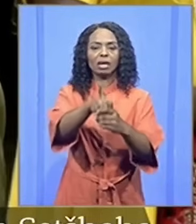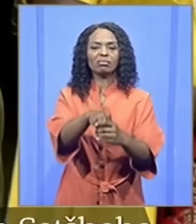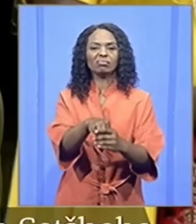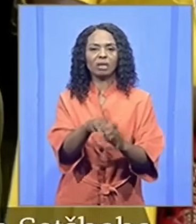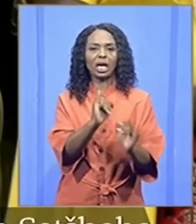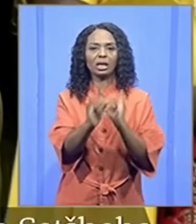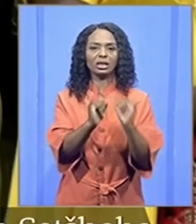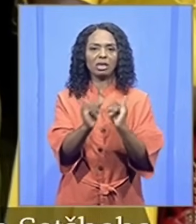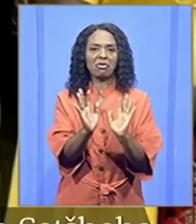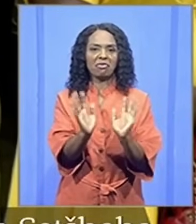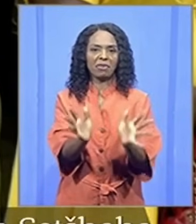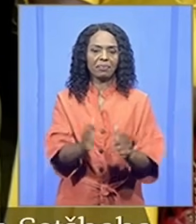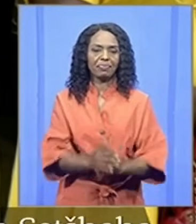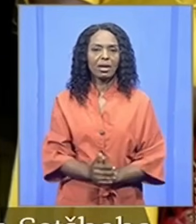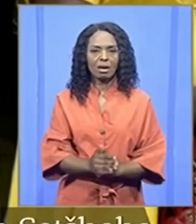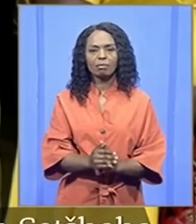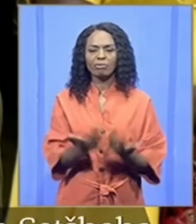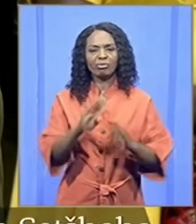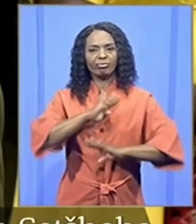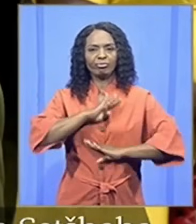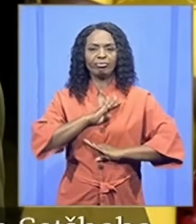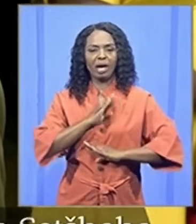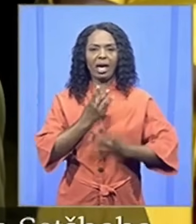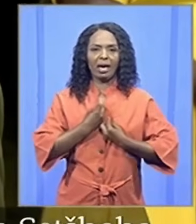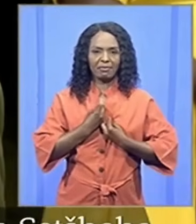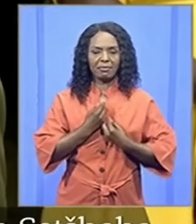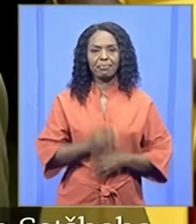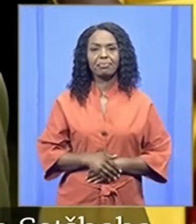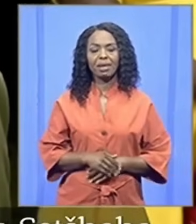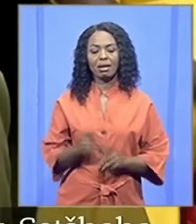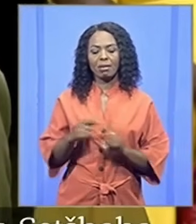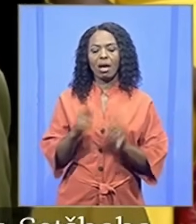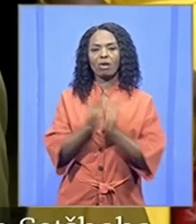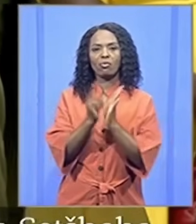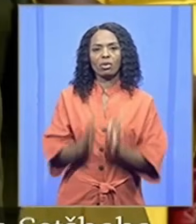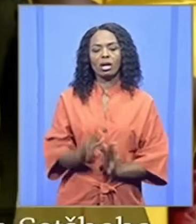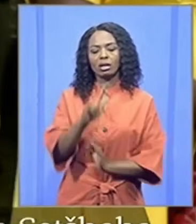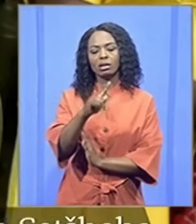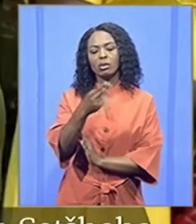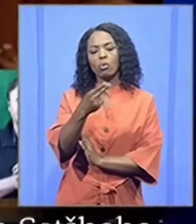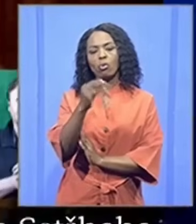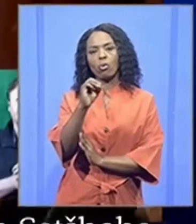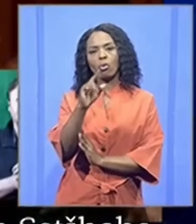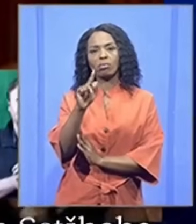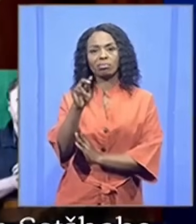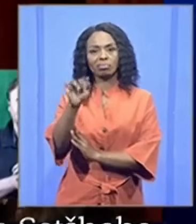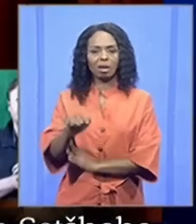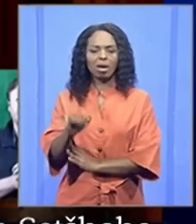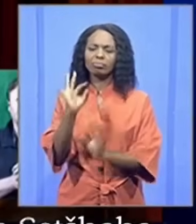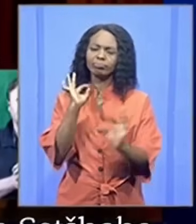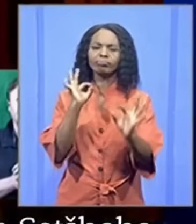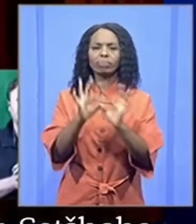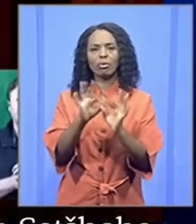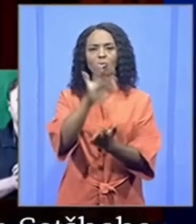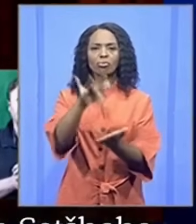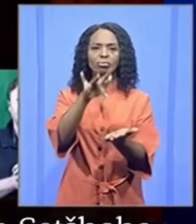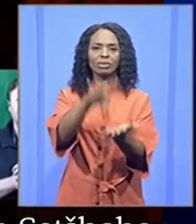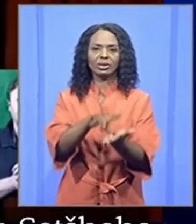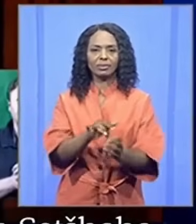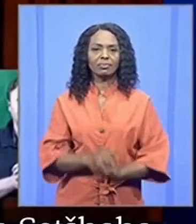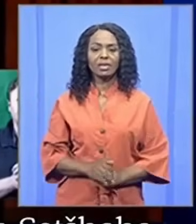interview, and we were satisfied that Advocate Qaleka was a suitable candidate. We did not